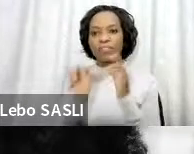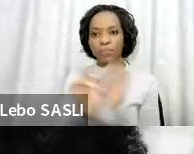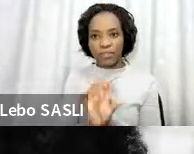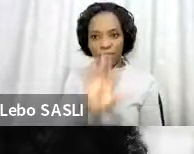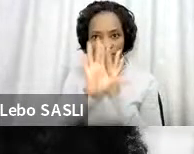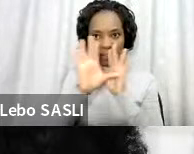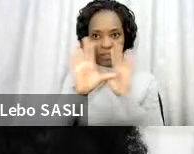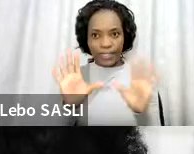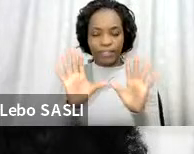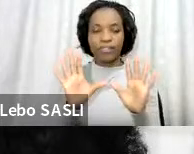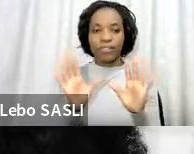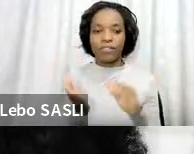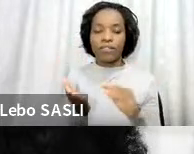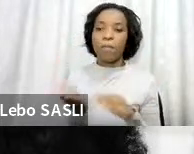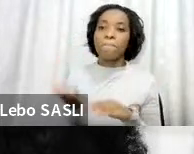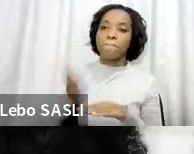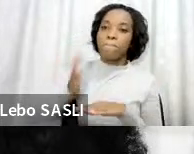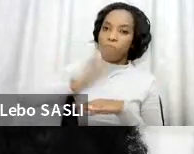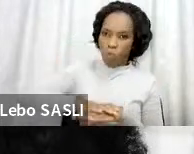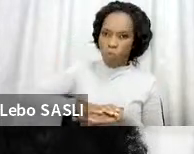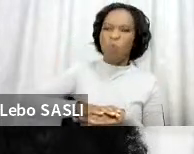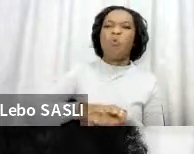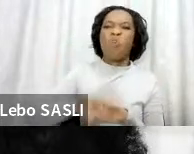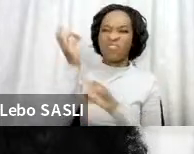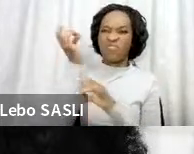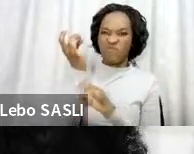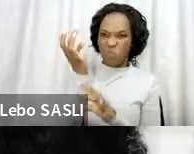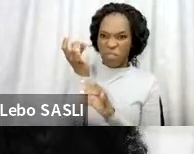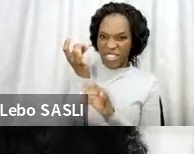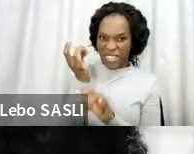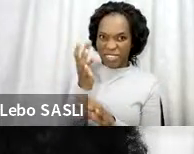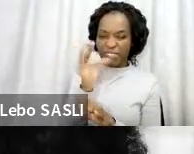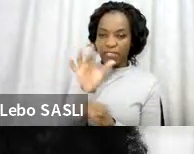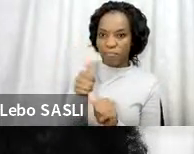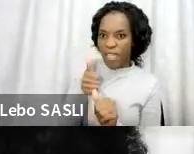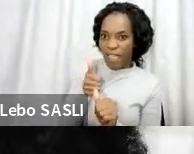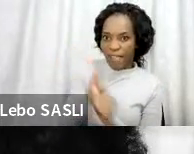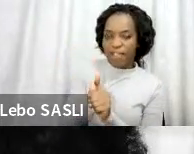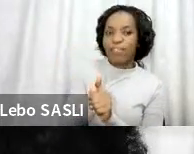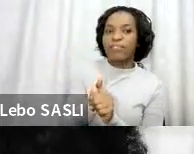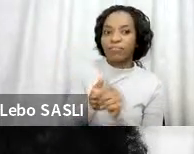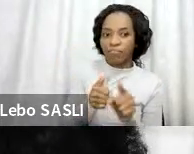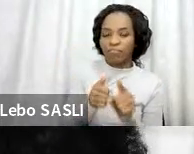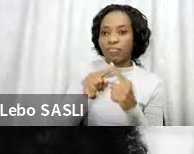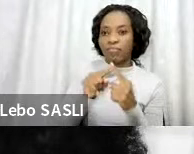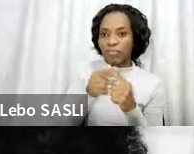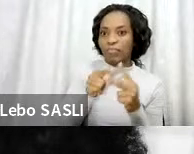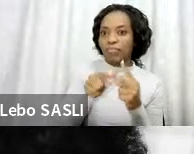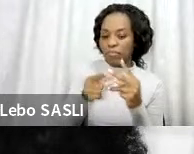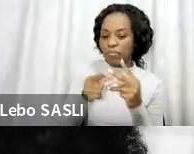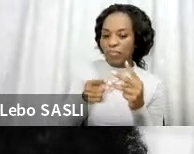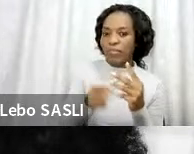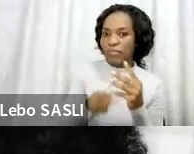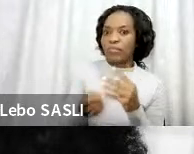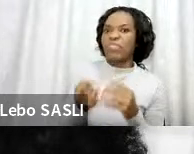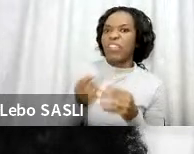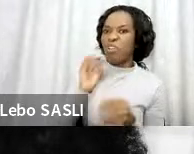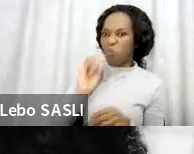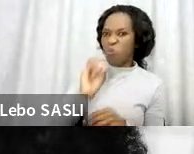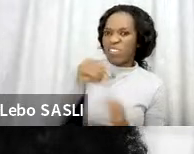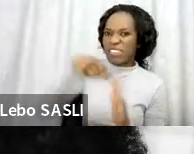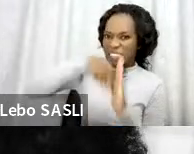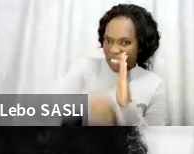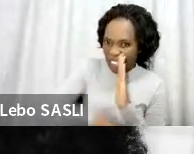more information and underlying information behind those, information that you see. Now, we want